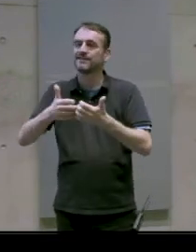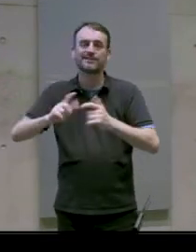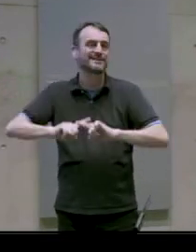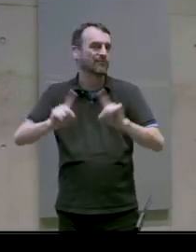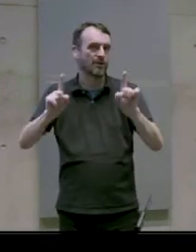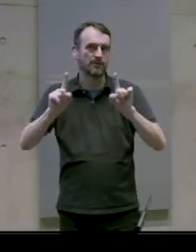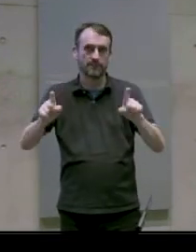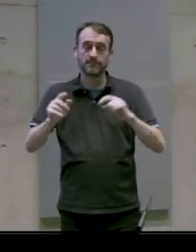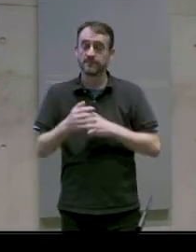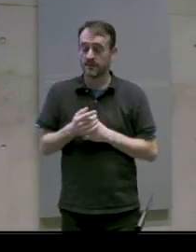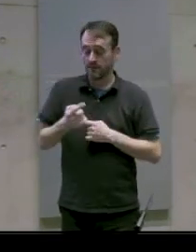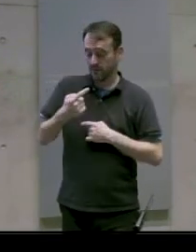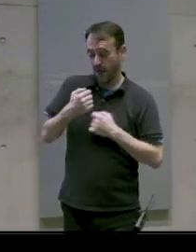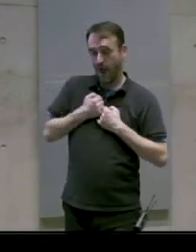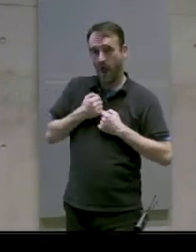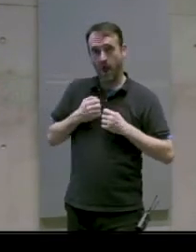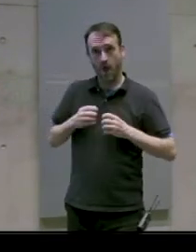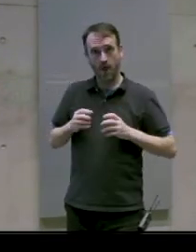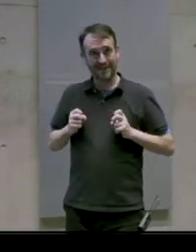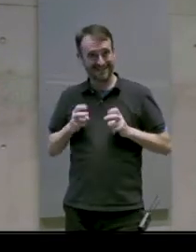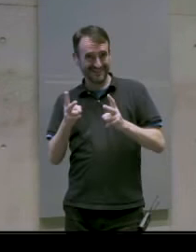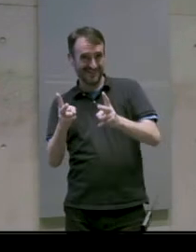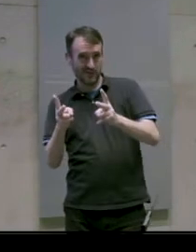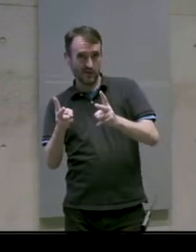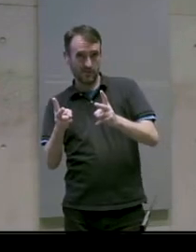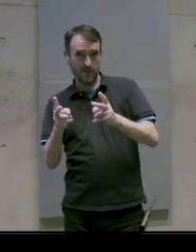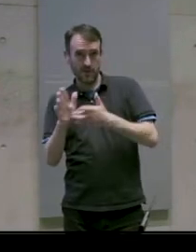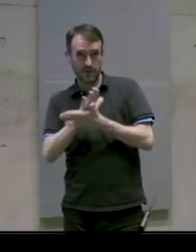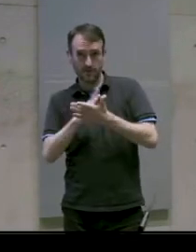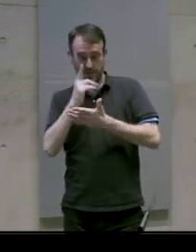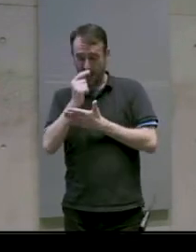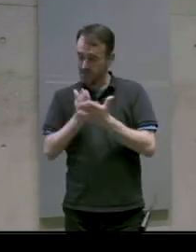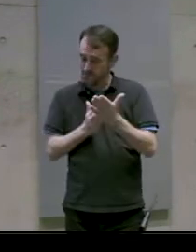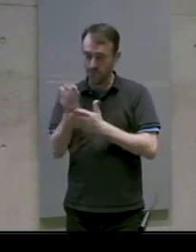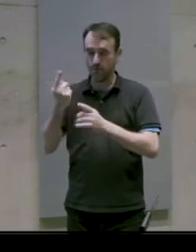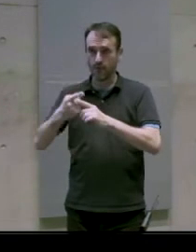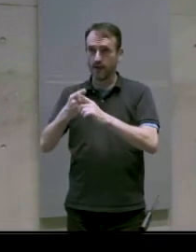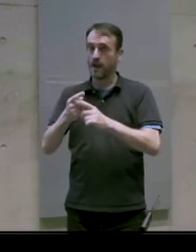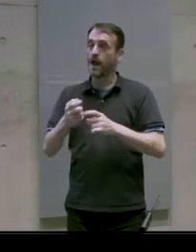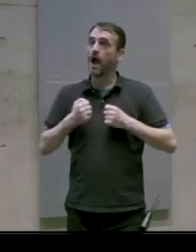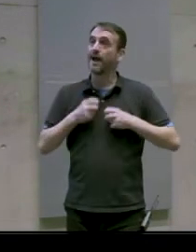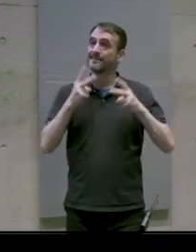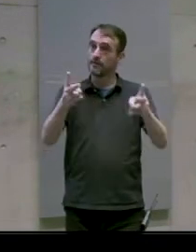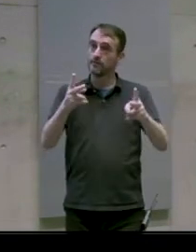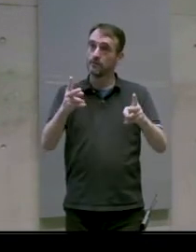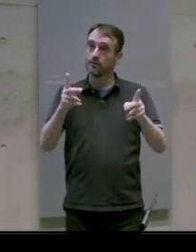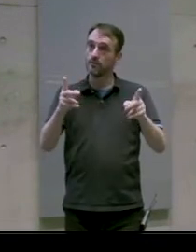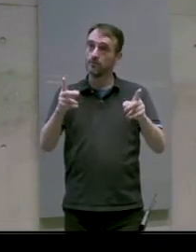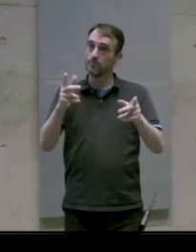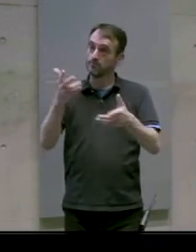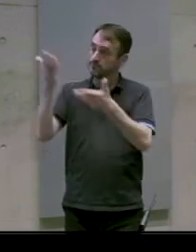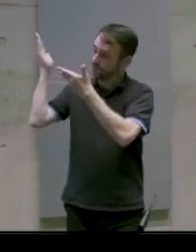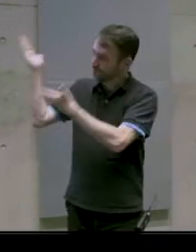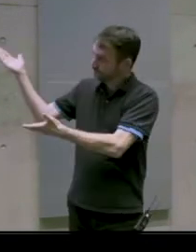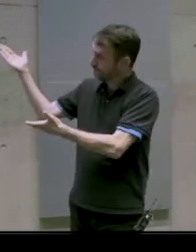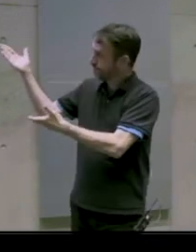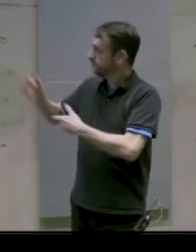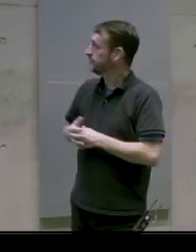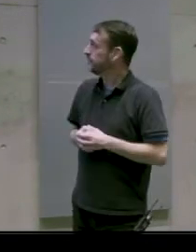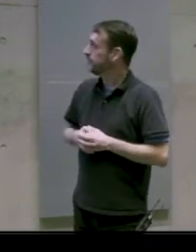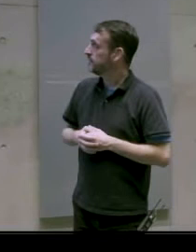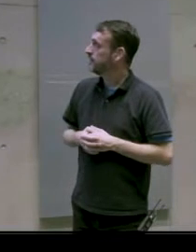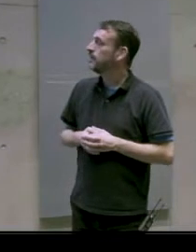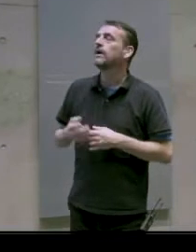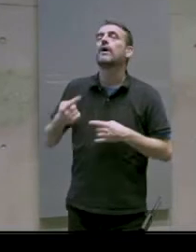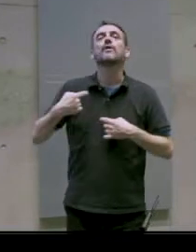then we've made a system that makes things so that you can iterate very quickly. Our system looks like this. We have deliberately